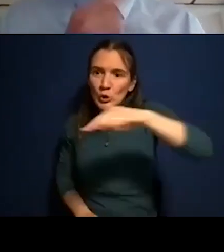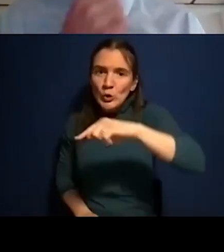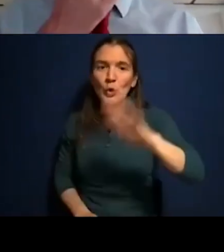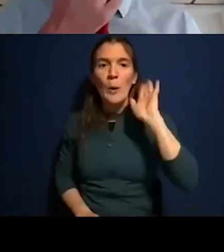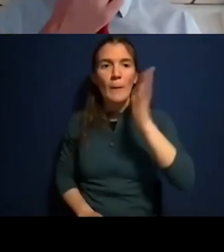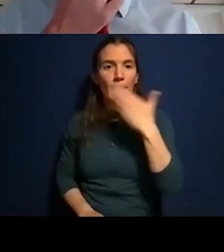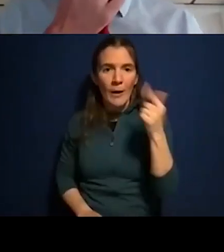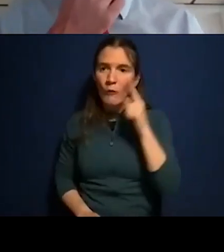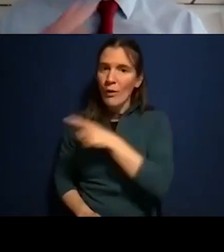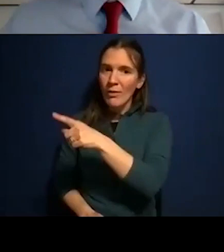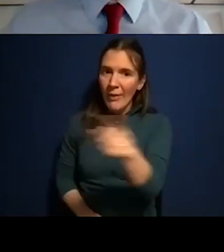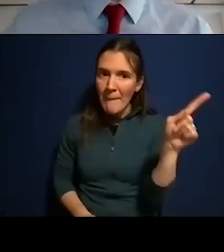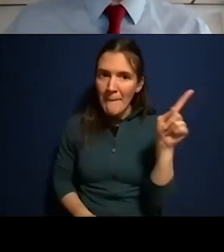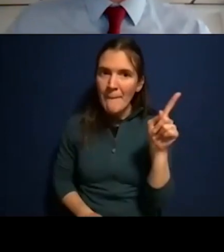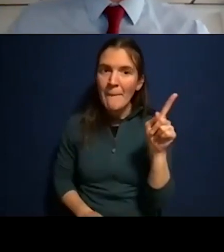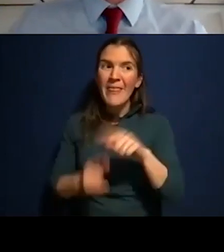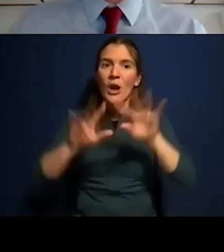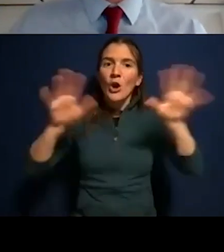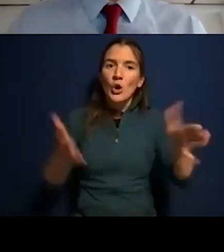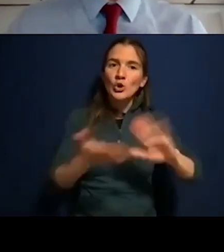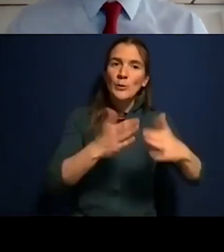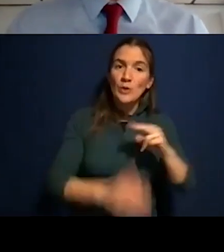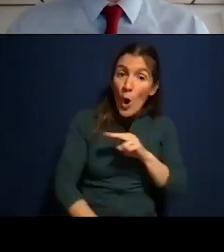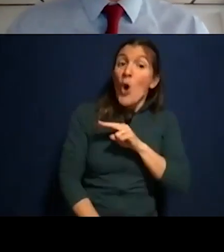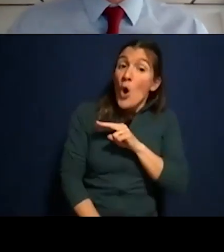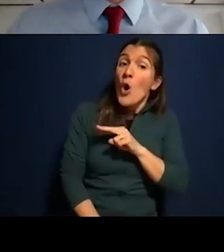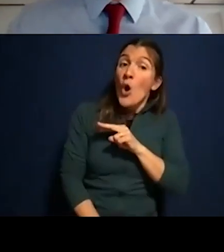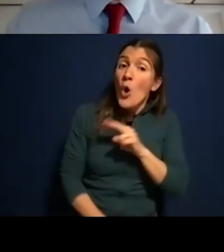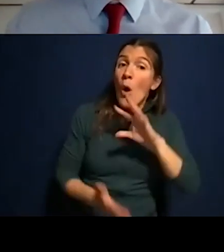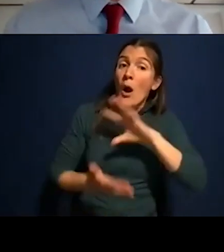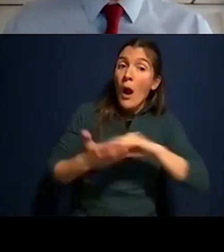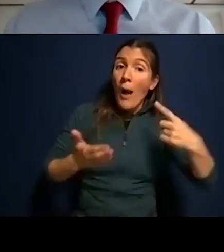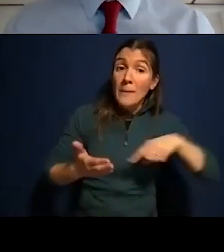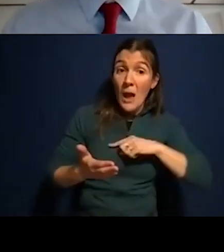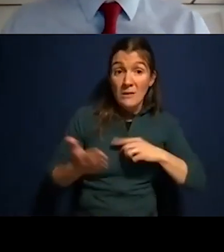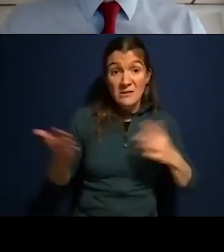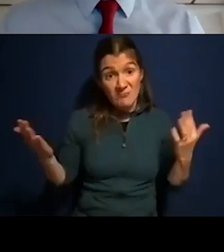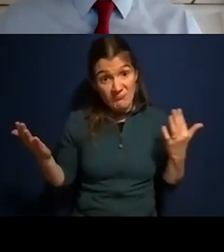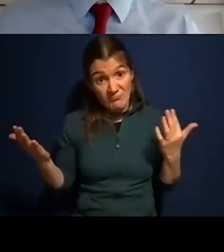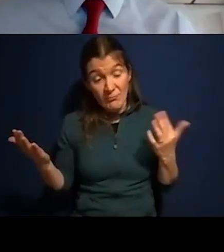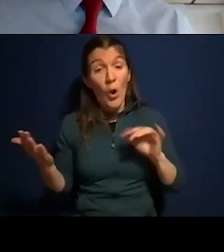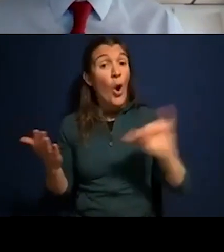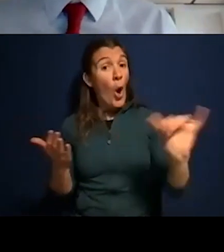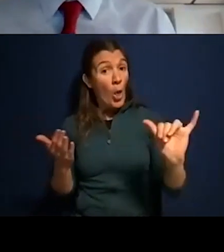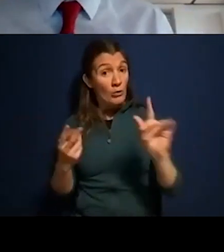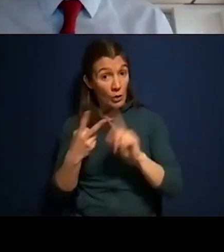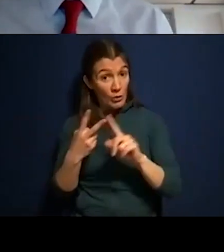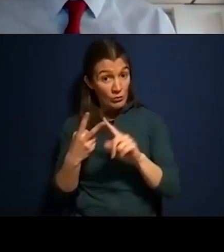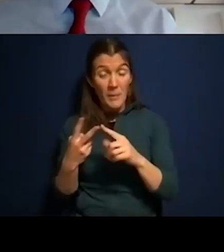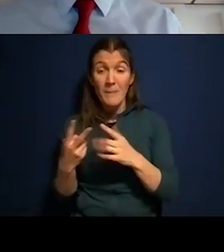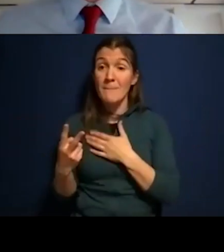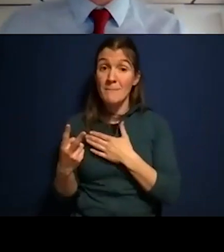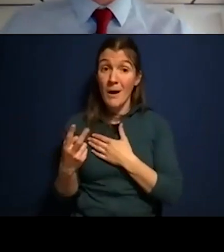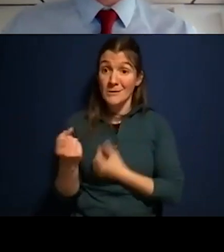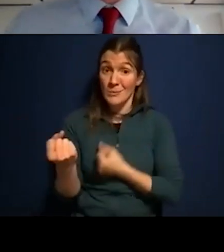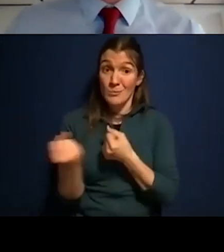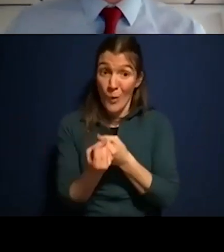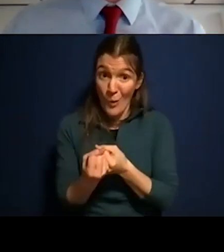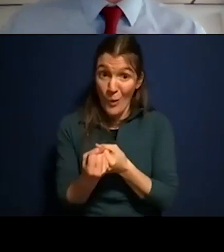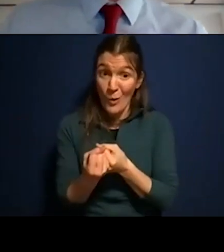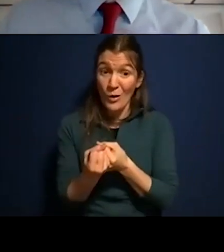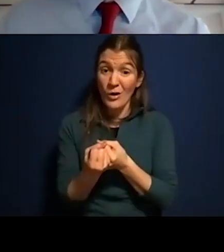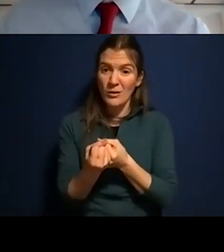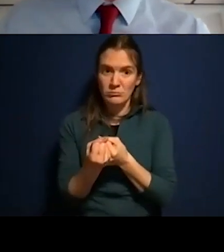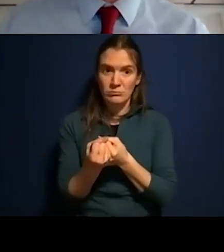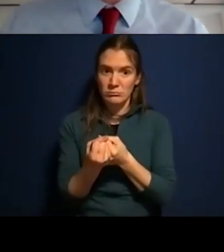hopefully help to encourage other communities to do what we're doing here. I also want to say that my support for this is